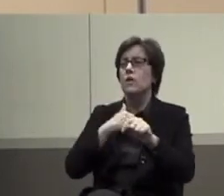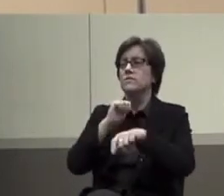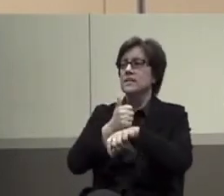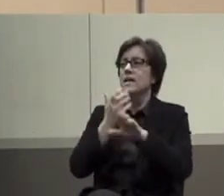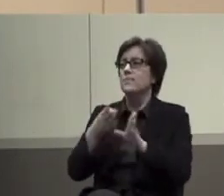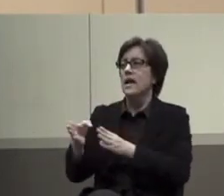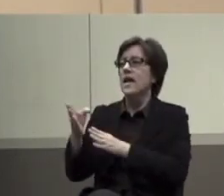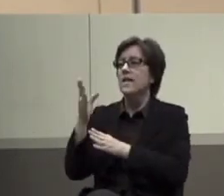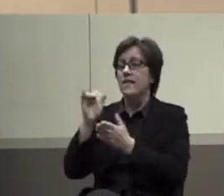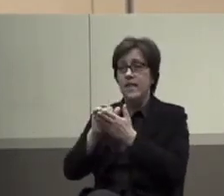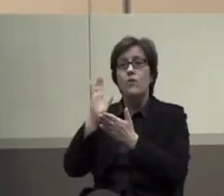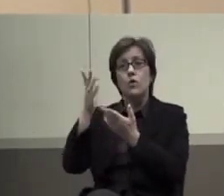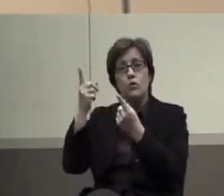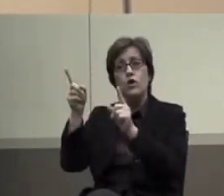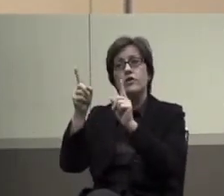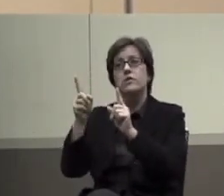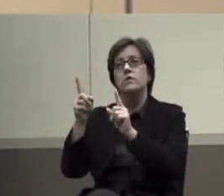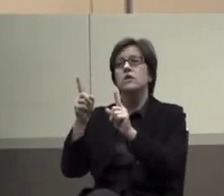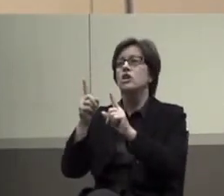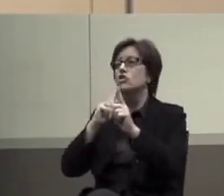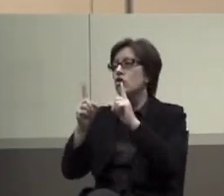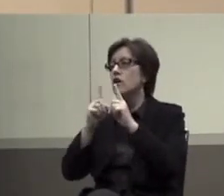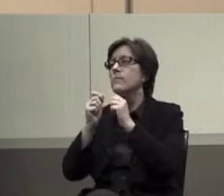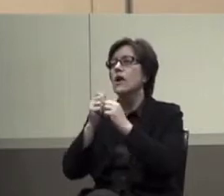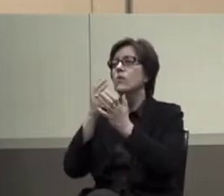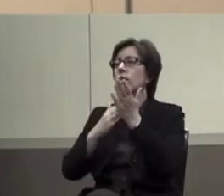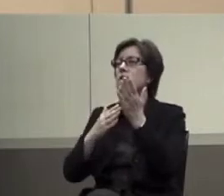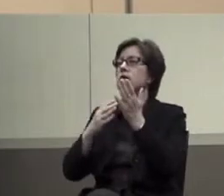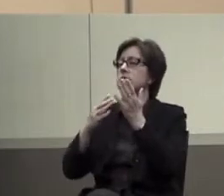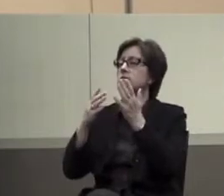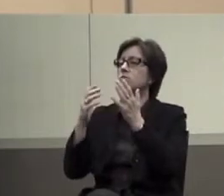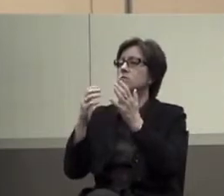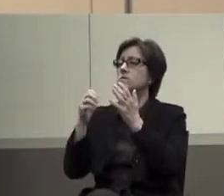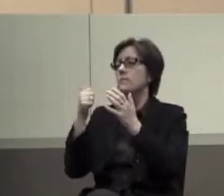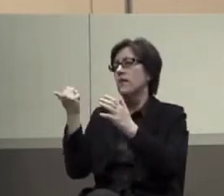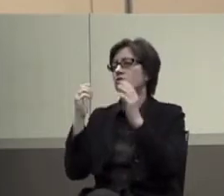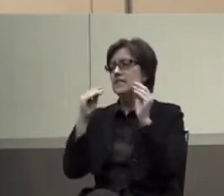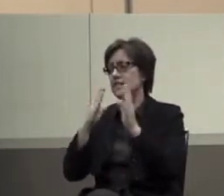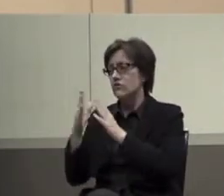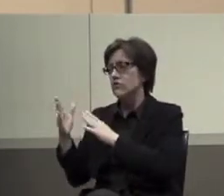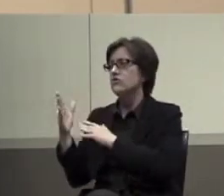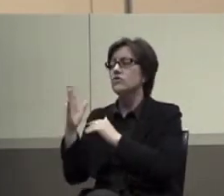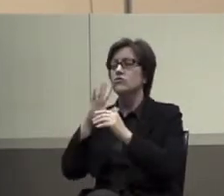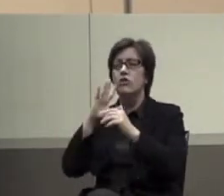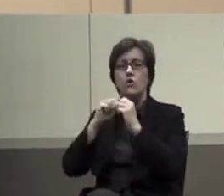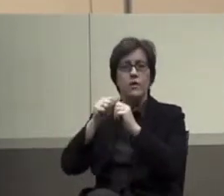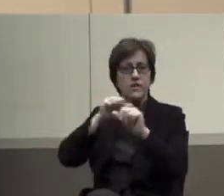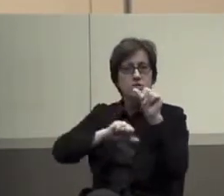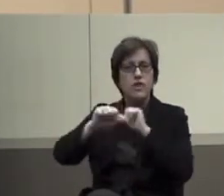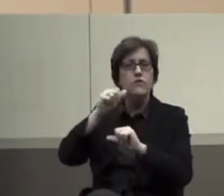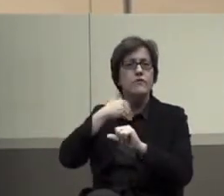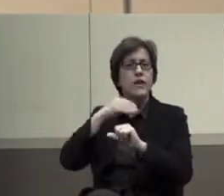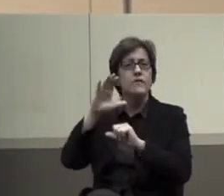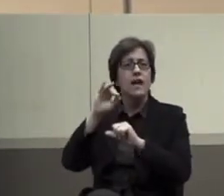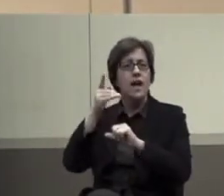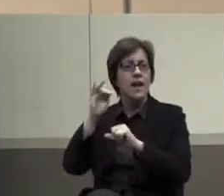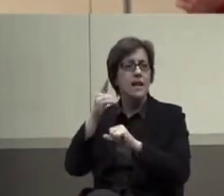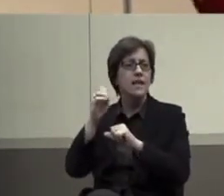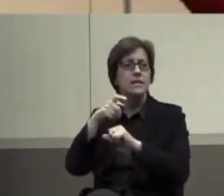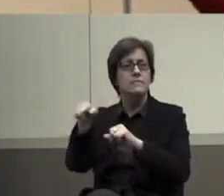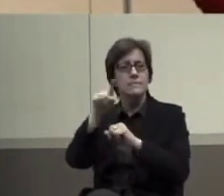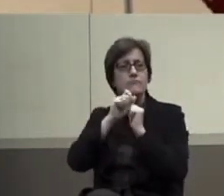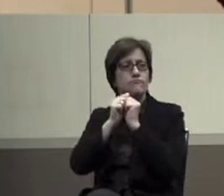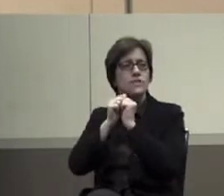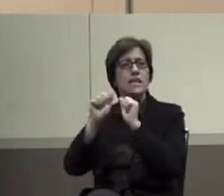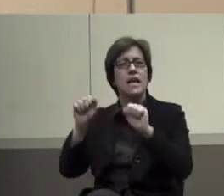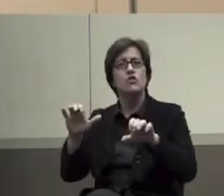weeks for another 15 or 20 minutes. And then that's not going to work, and then we're going to have another meeting. And so while in the long haul the meetings